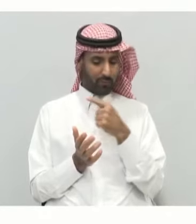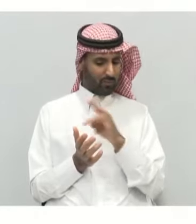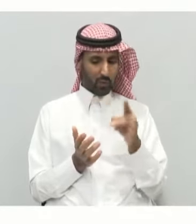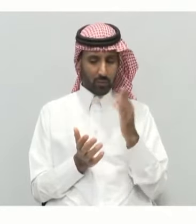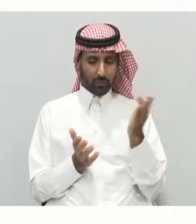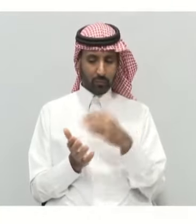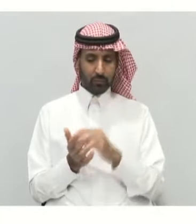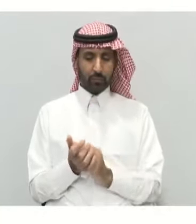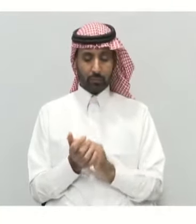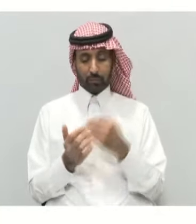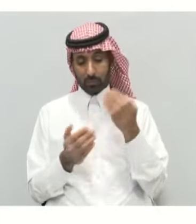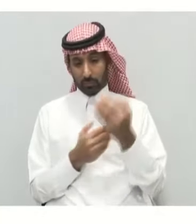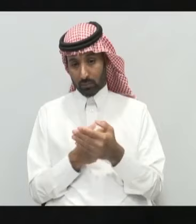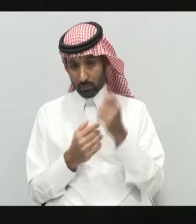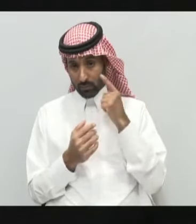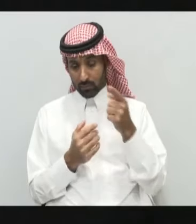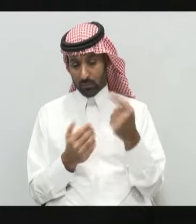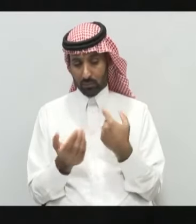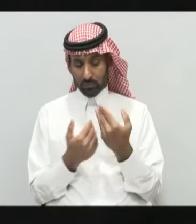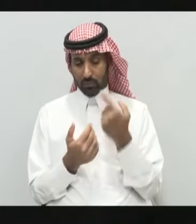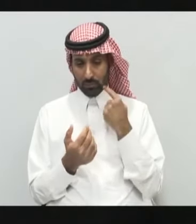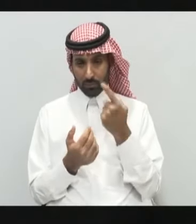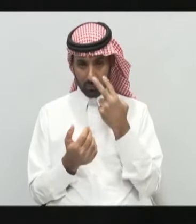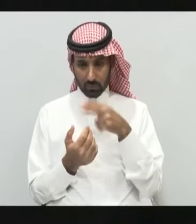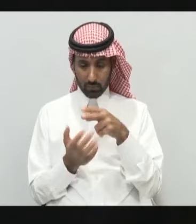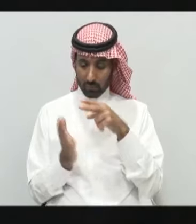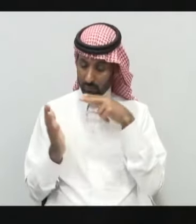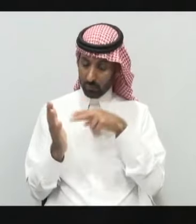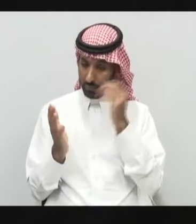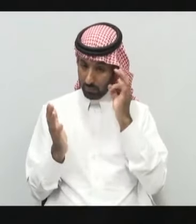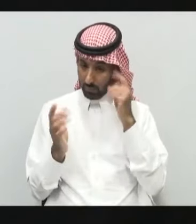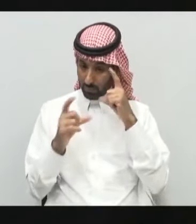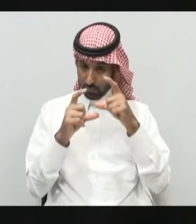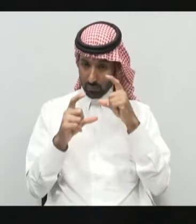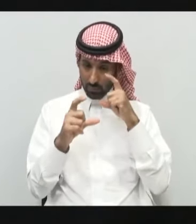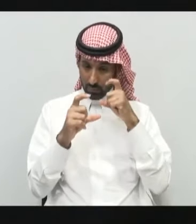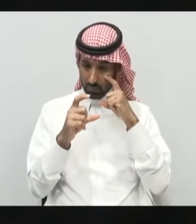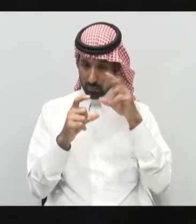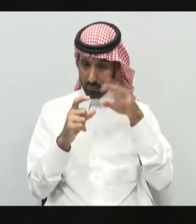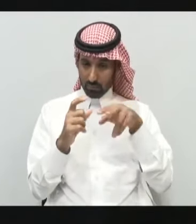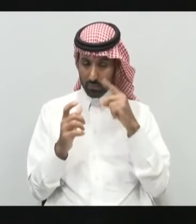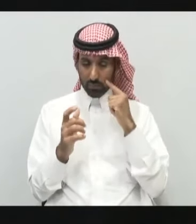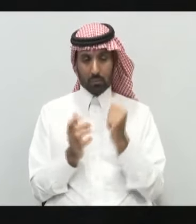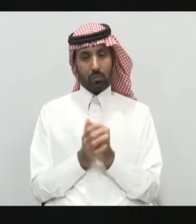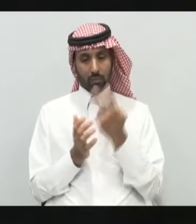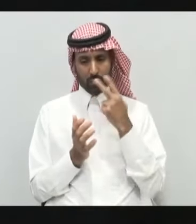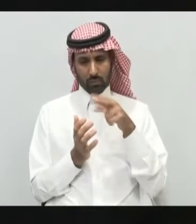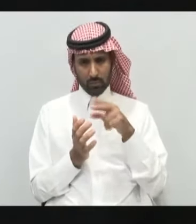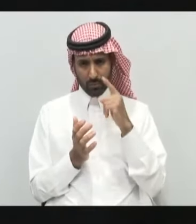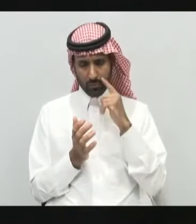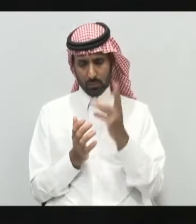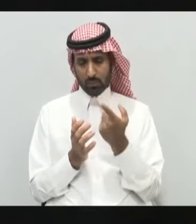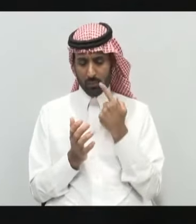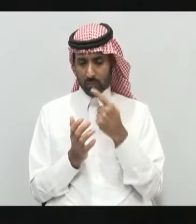no. So just to have a good look at this picture or at this table, because we're going